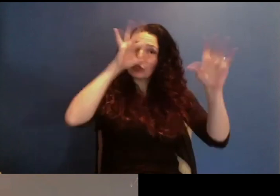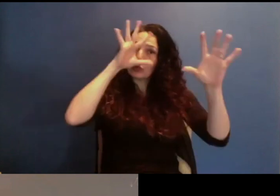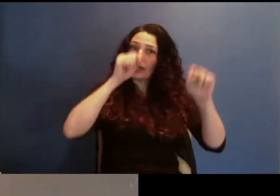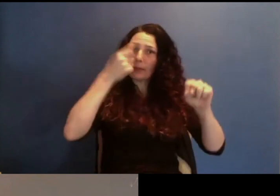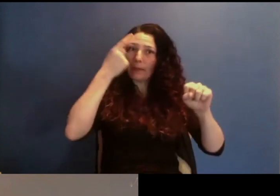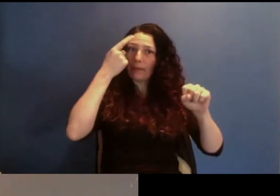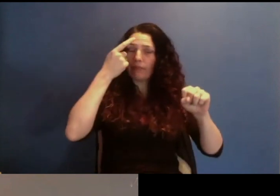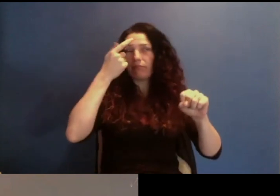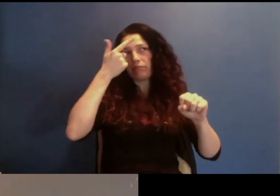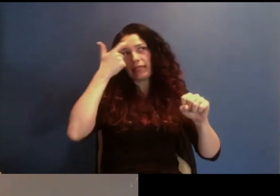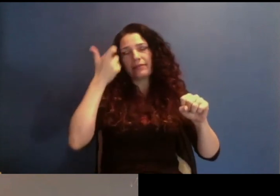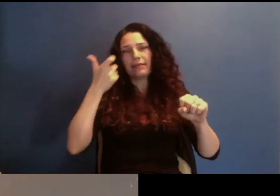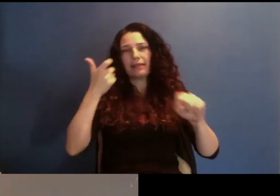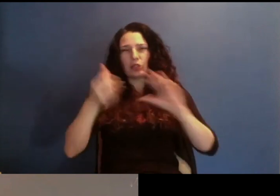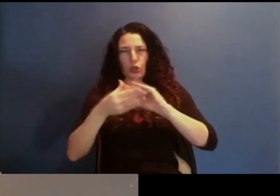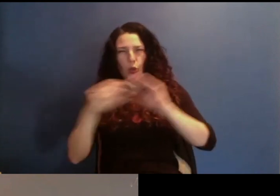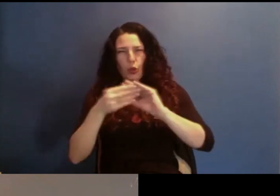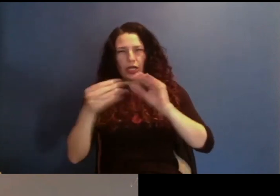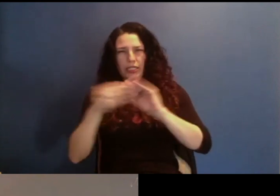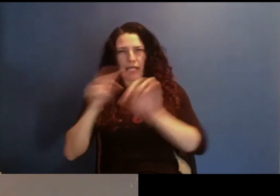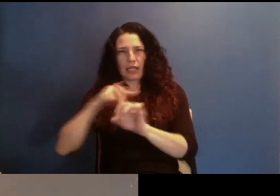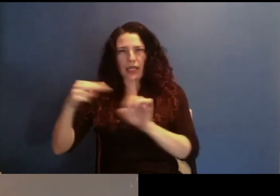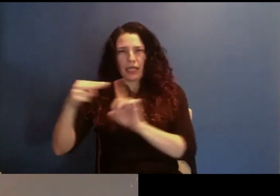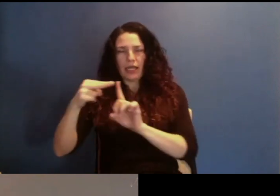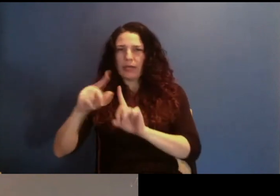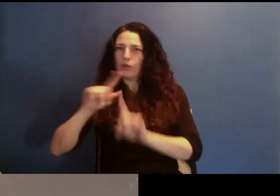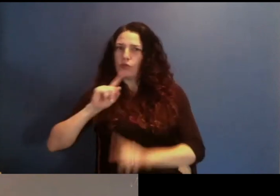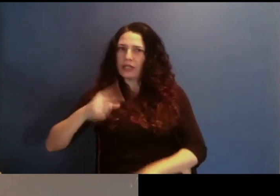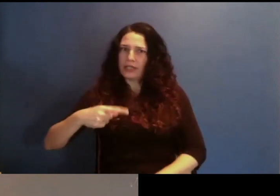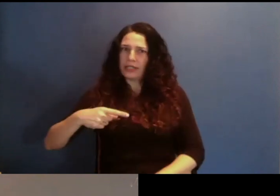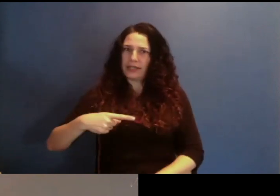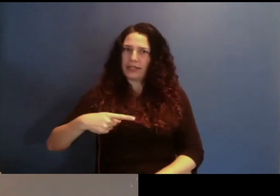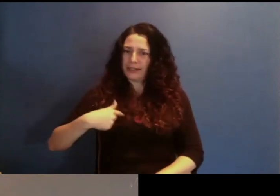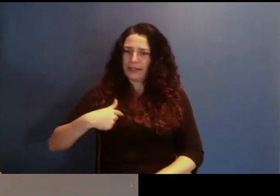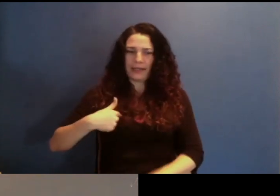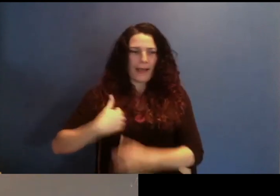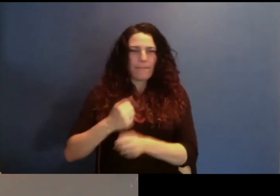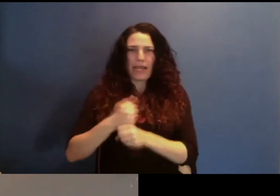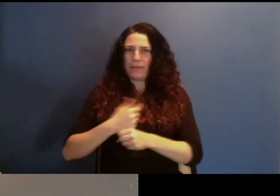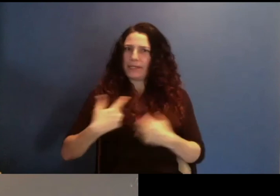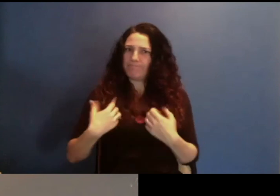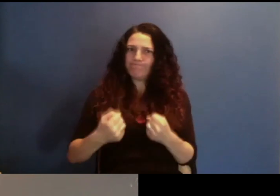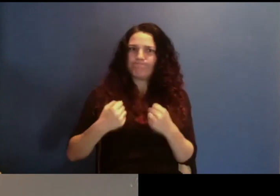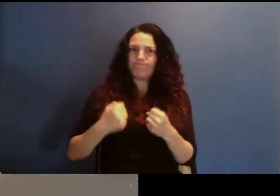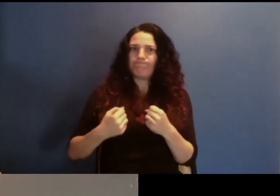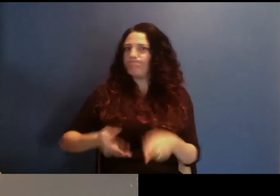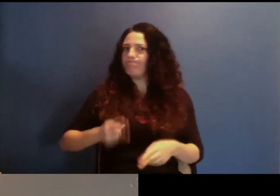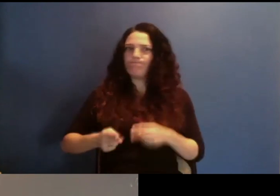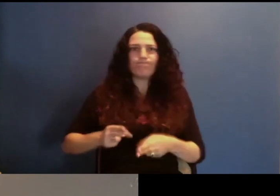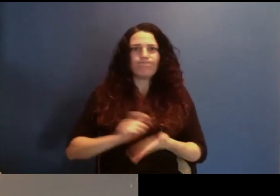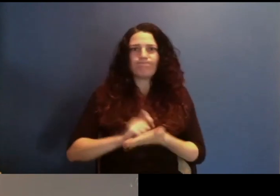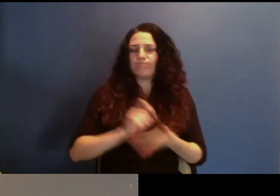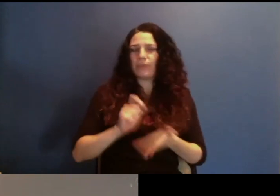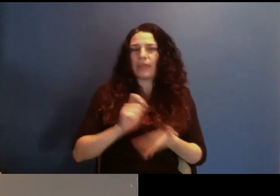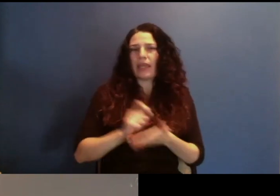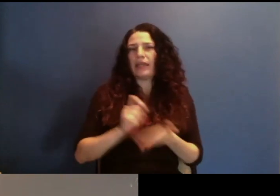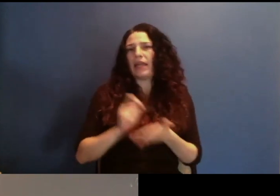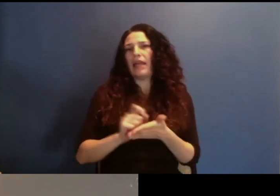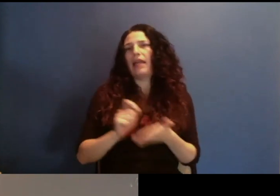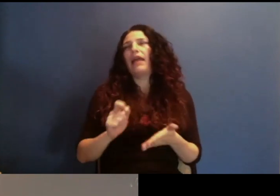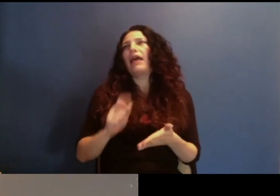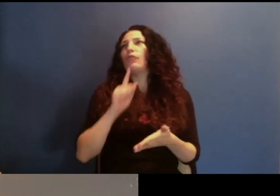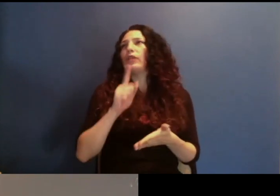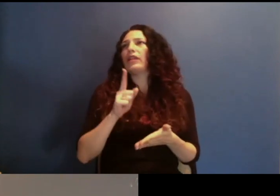perspective. It really whipped me into shape. And I'm really proud of how much story we were able to tell in such a short amount of time. I also think that